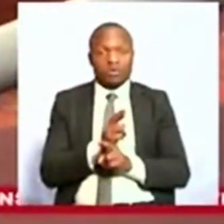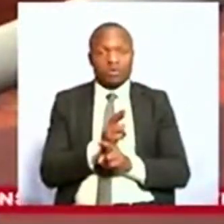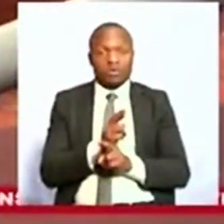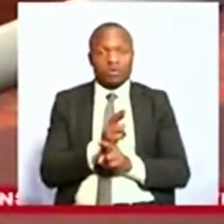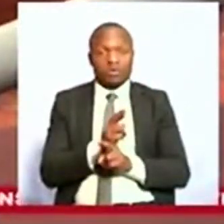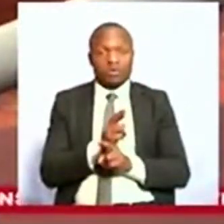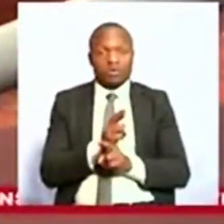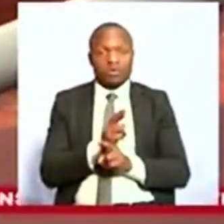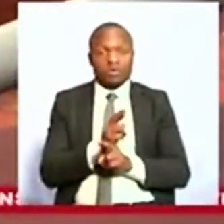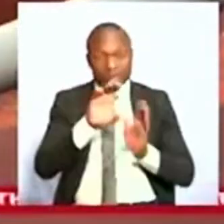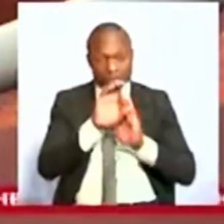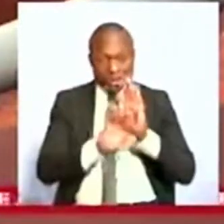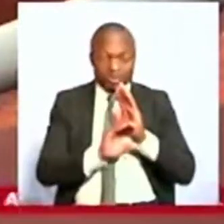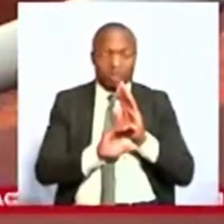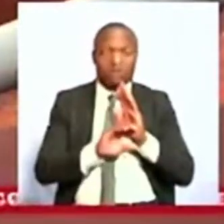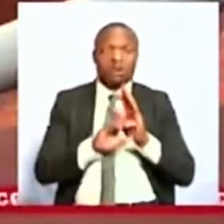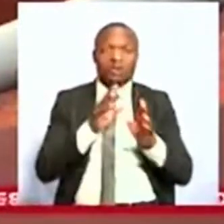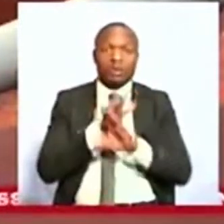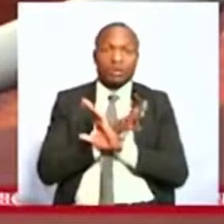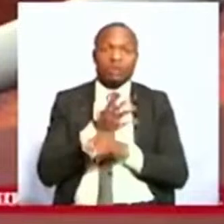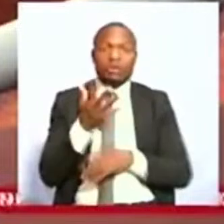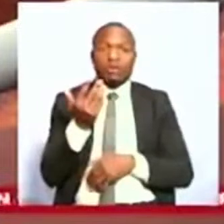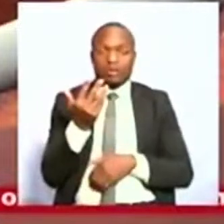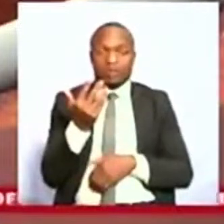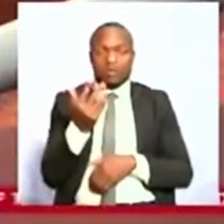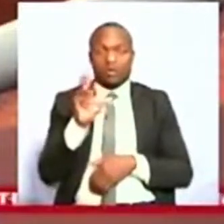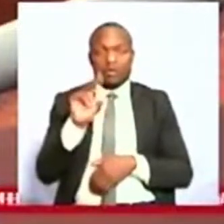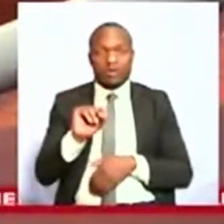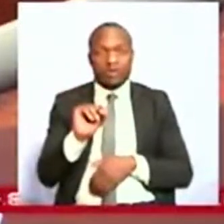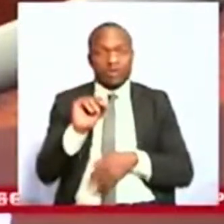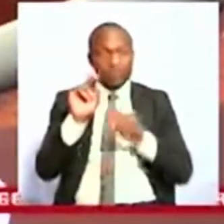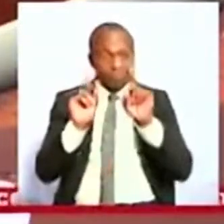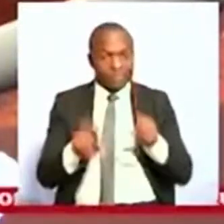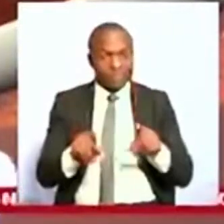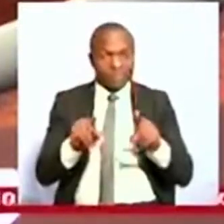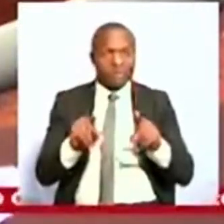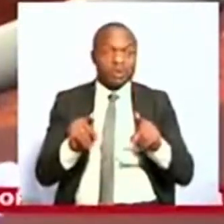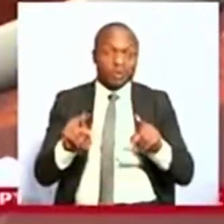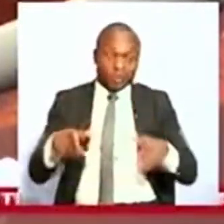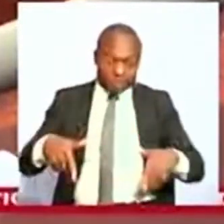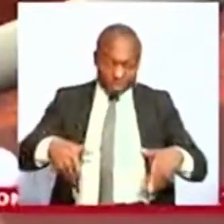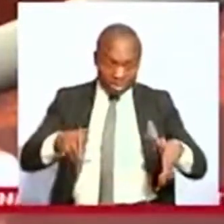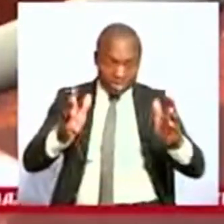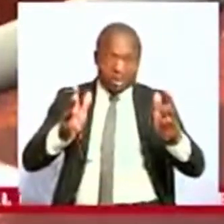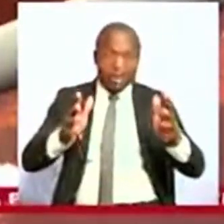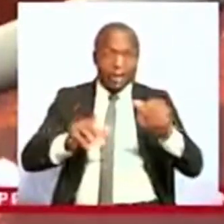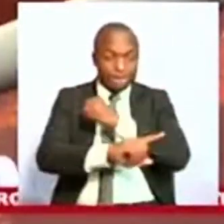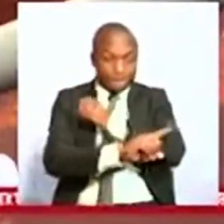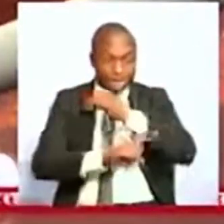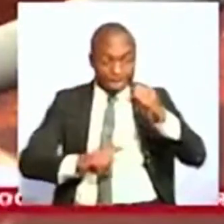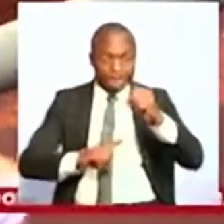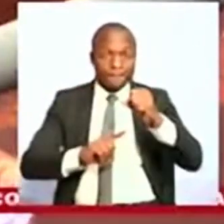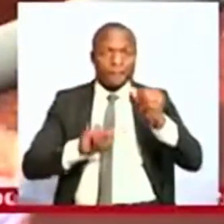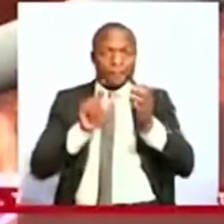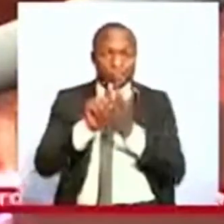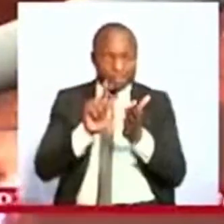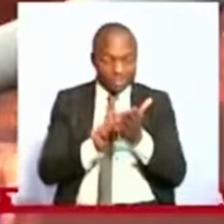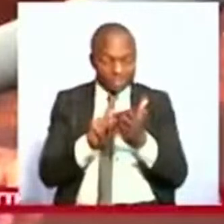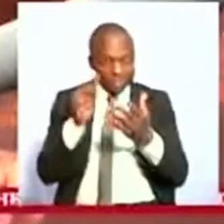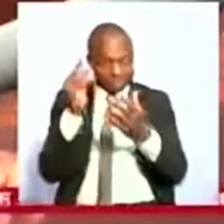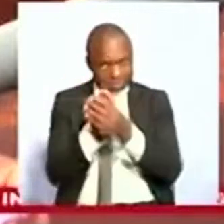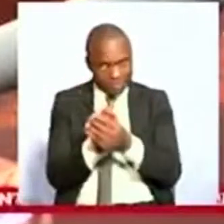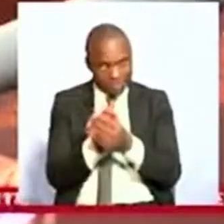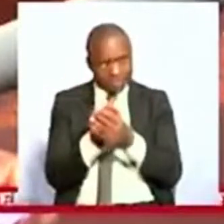under Article 15, which provides that no person shall be subjected to torture. In our domestic legislation, we considered